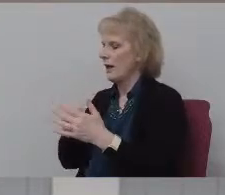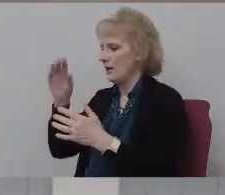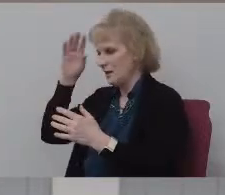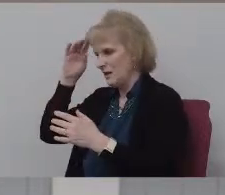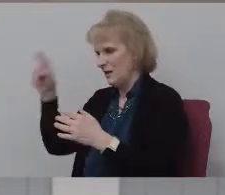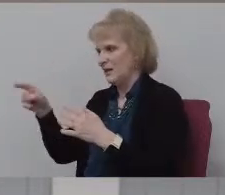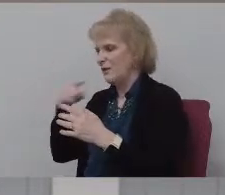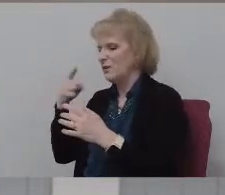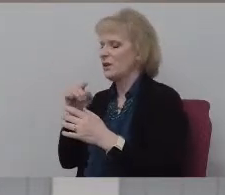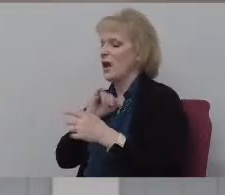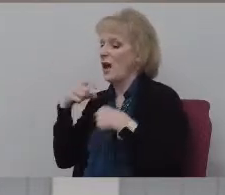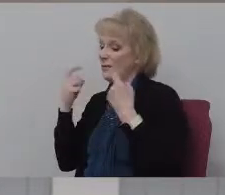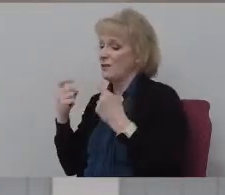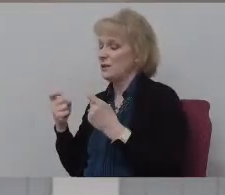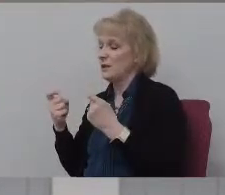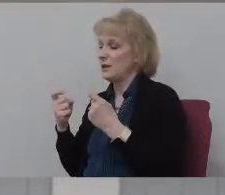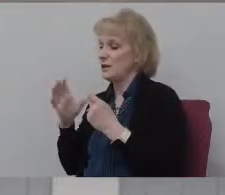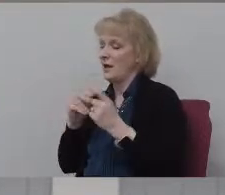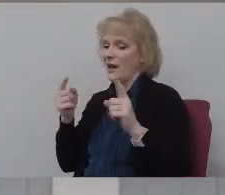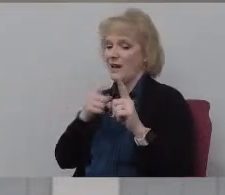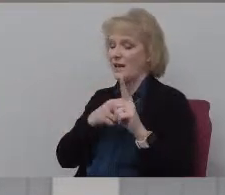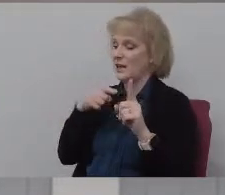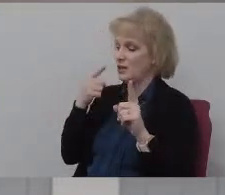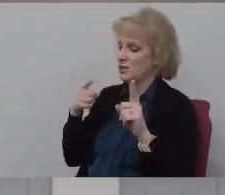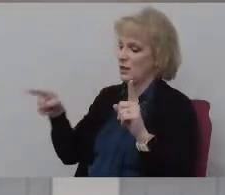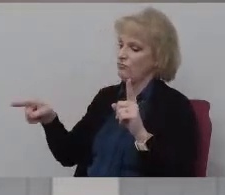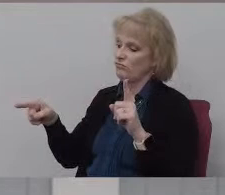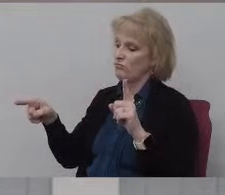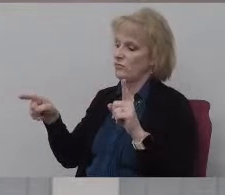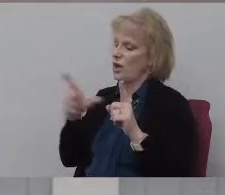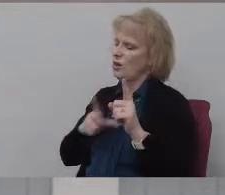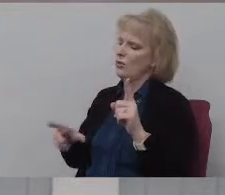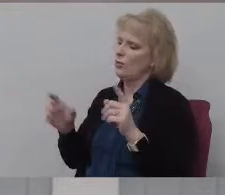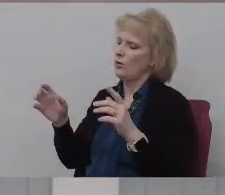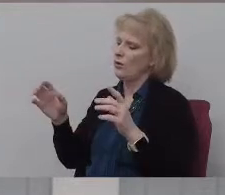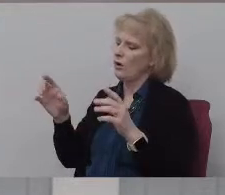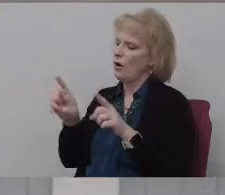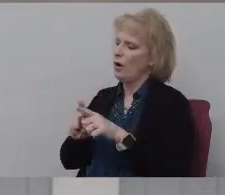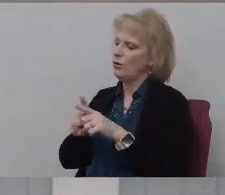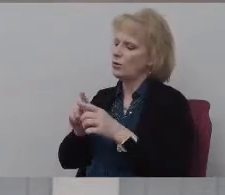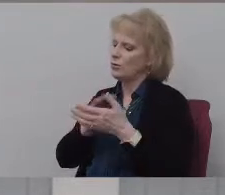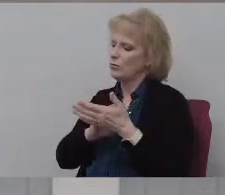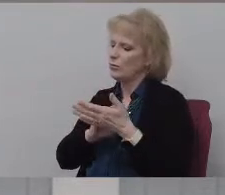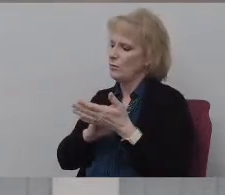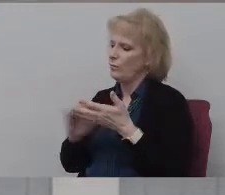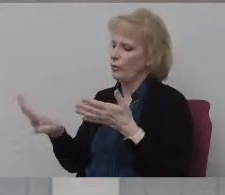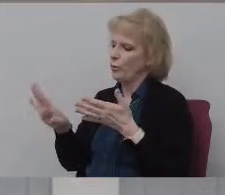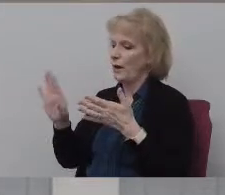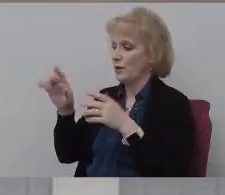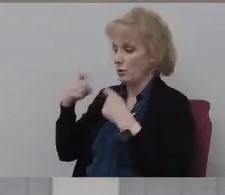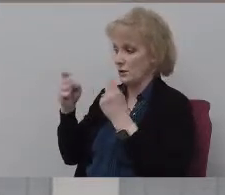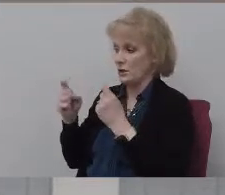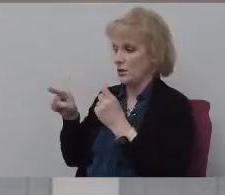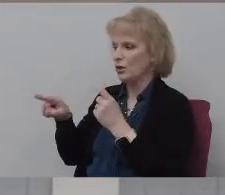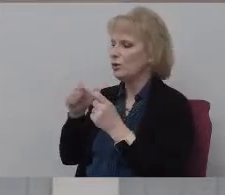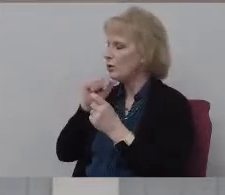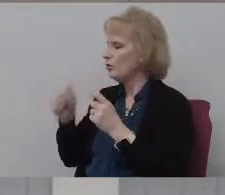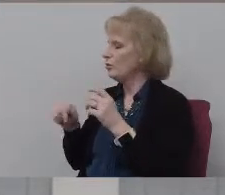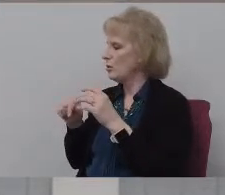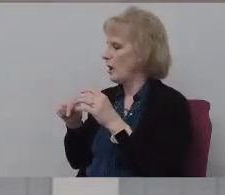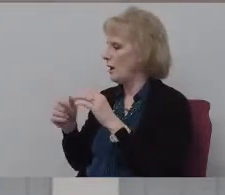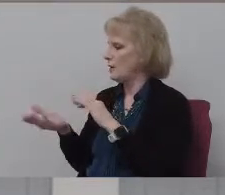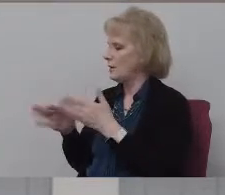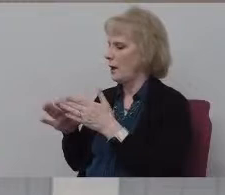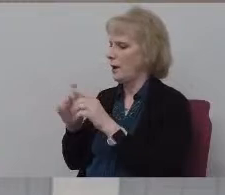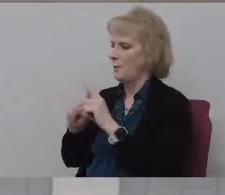And Nathan said unto David, the Lord hath also put away thy sin. Thou shalt not die. Howbeit, because by this deed thou